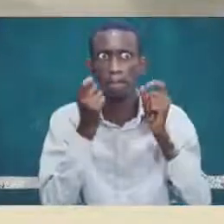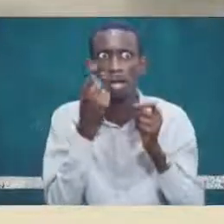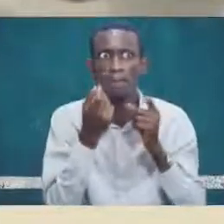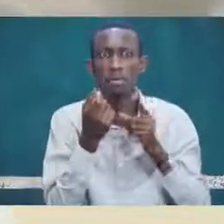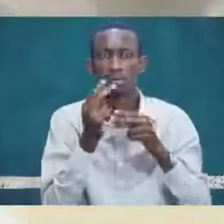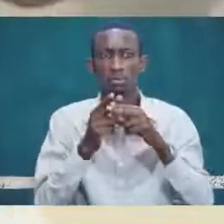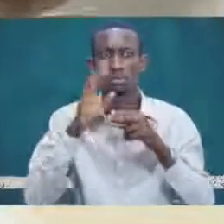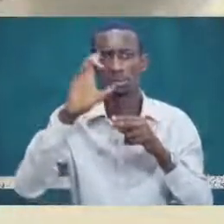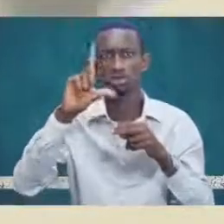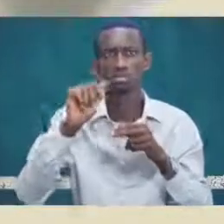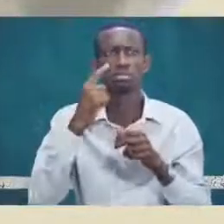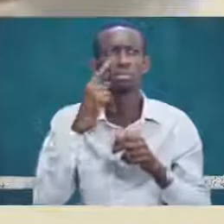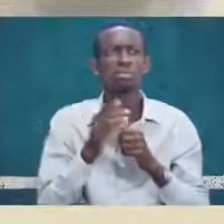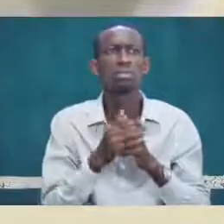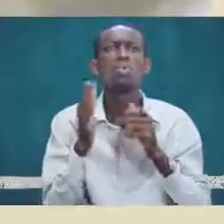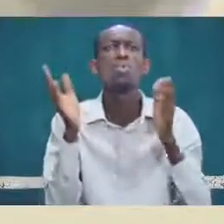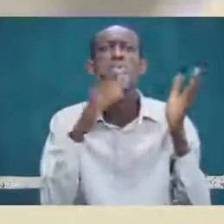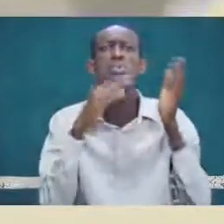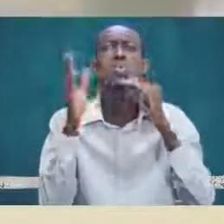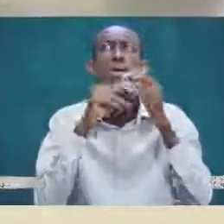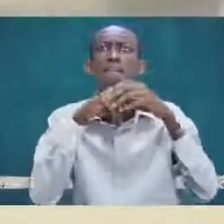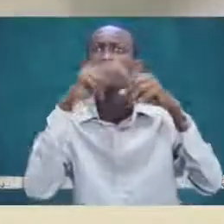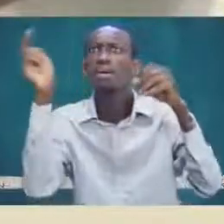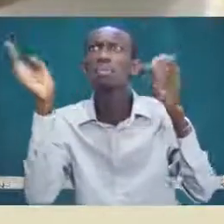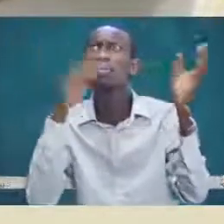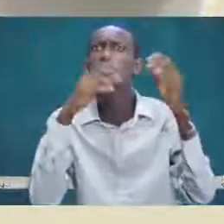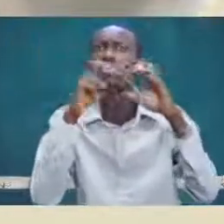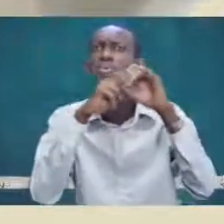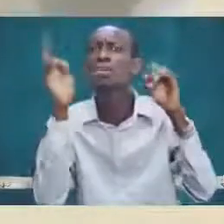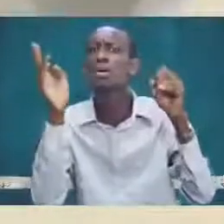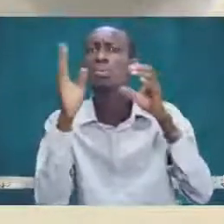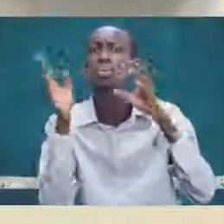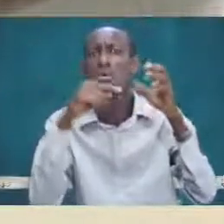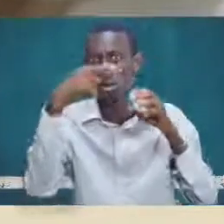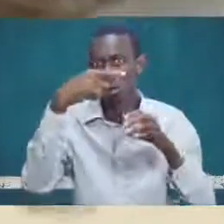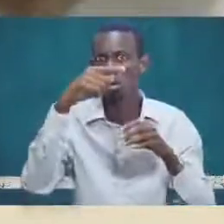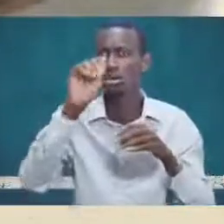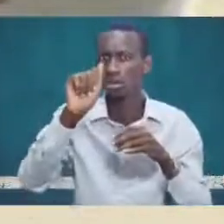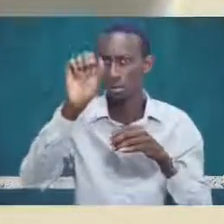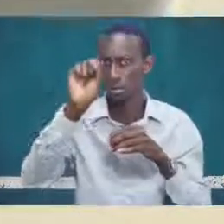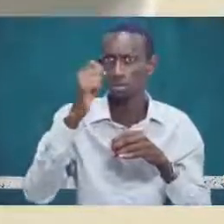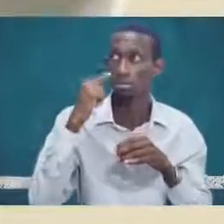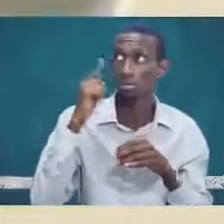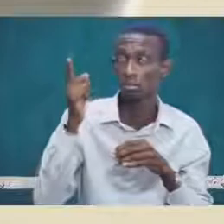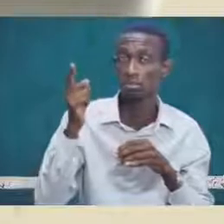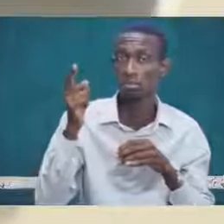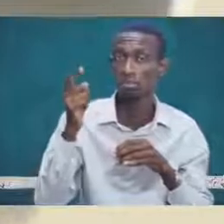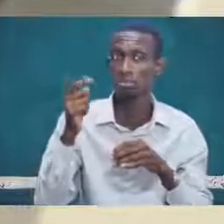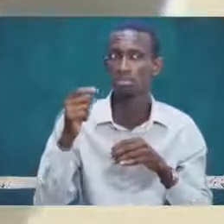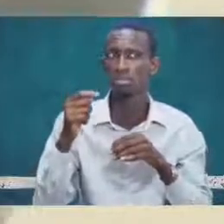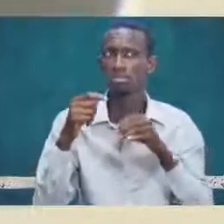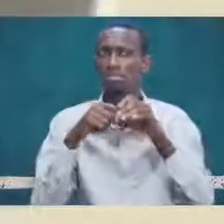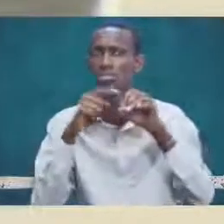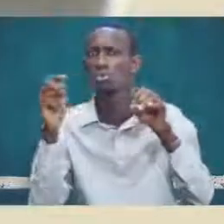see that the gas is coming out. The gas is coming out. That gas, it is